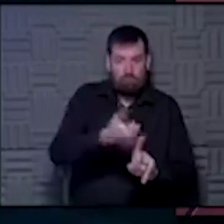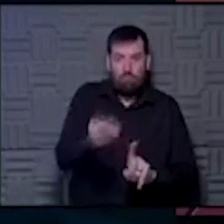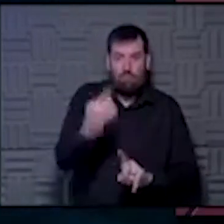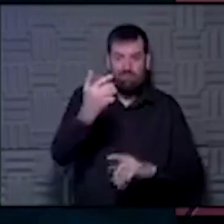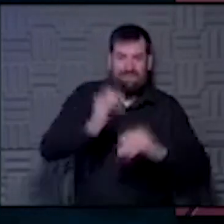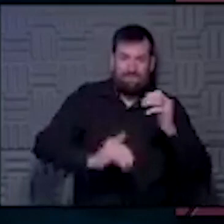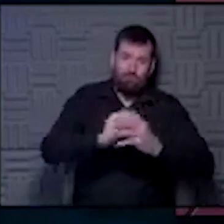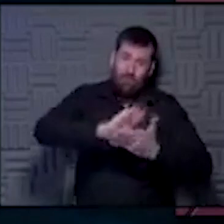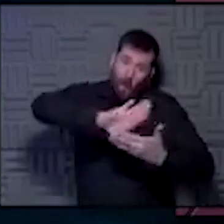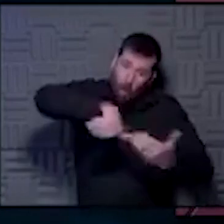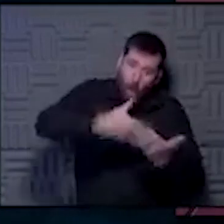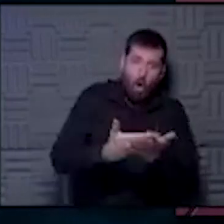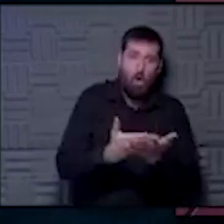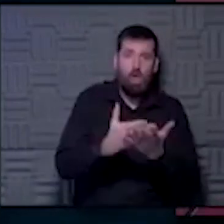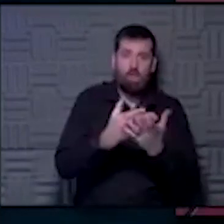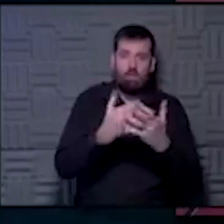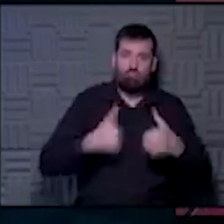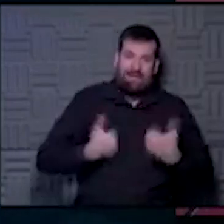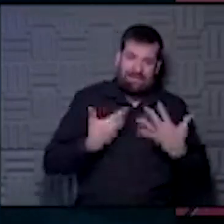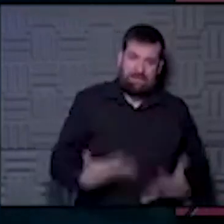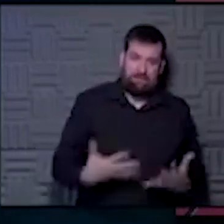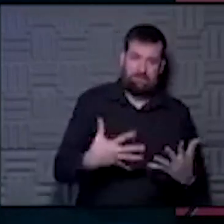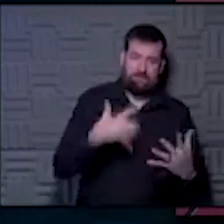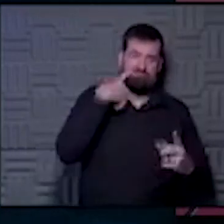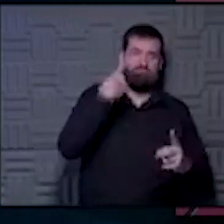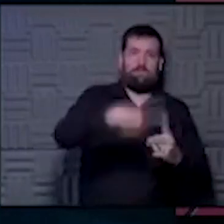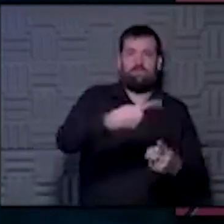positive. But as you were saying, that's